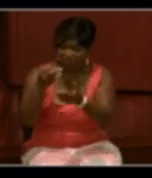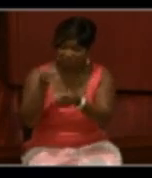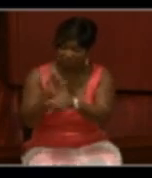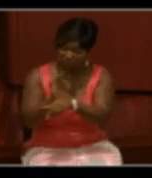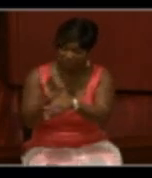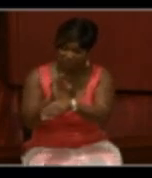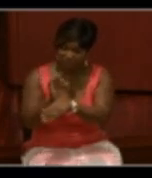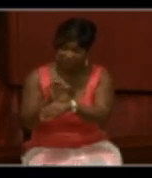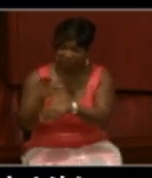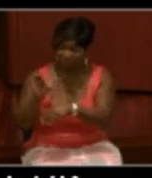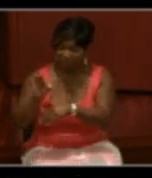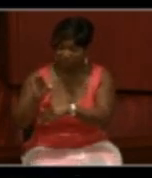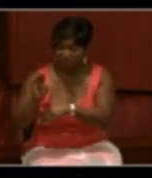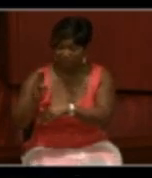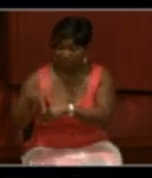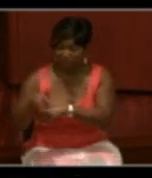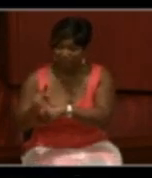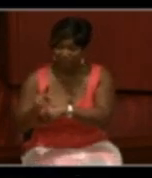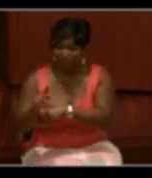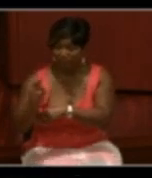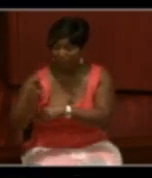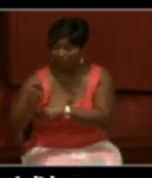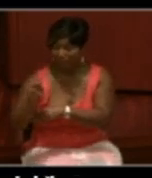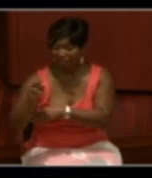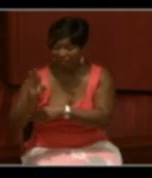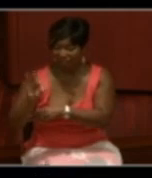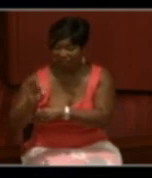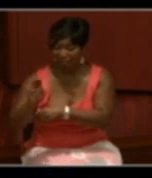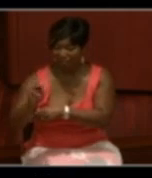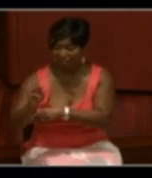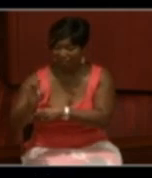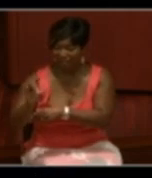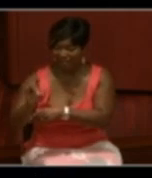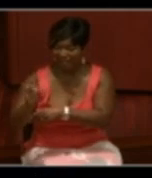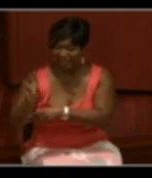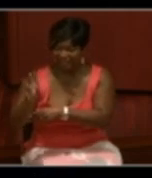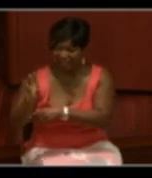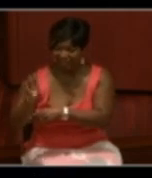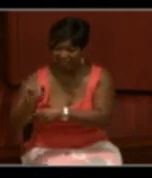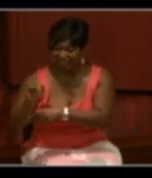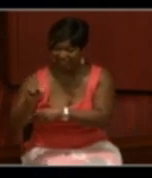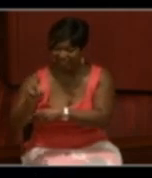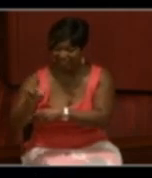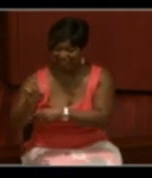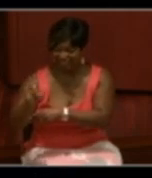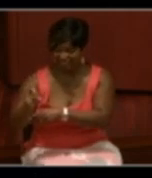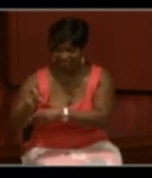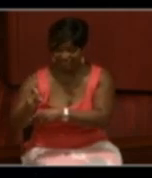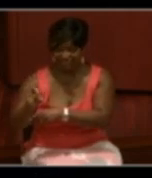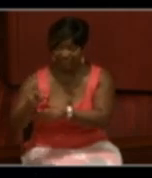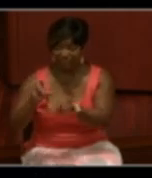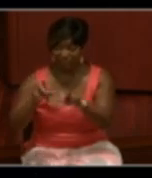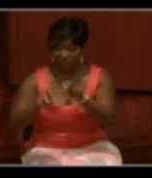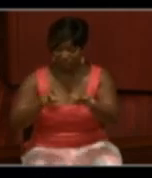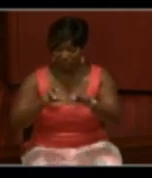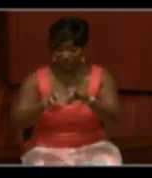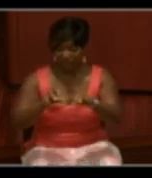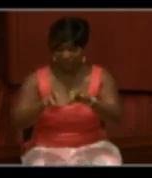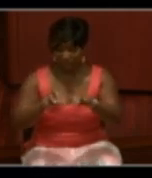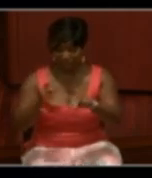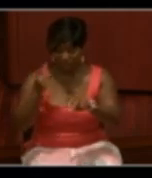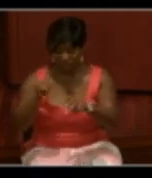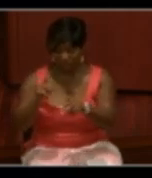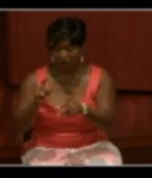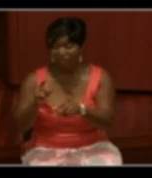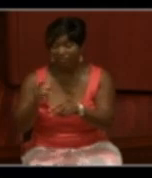Bank. Microfilm M817, index to deposits and ledgers for the Freedmen's